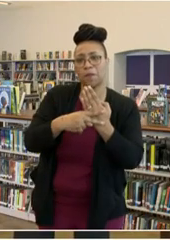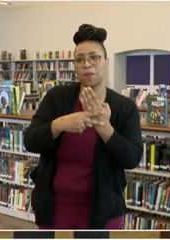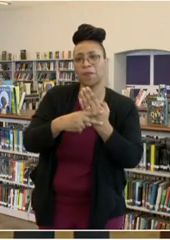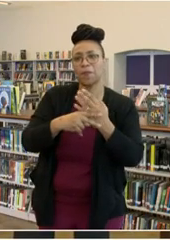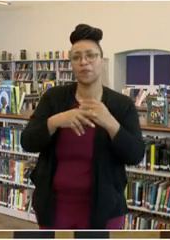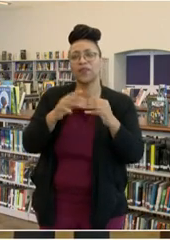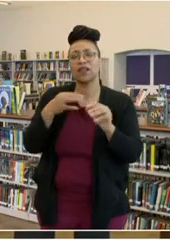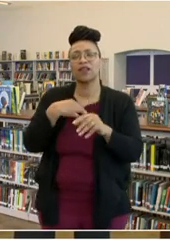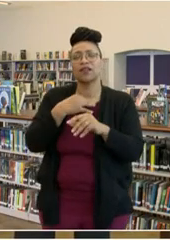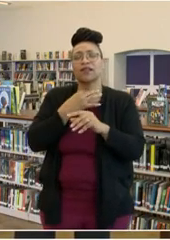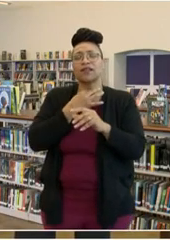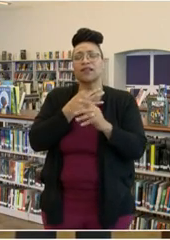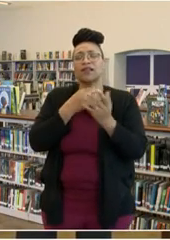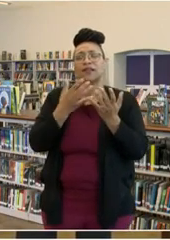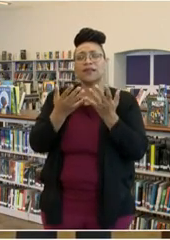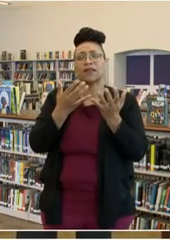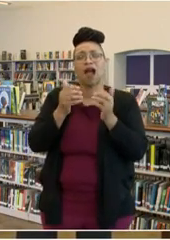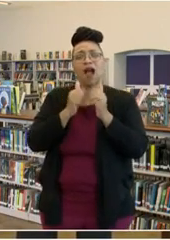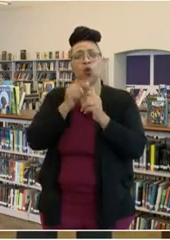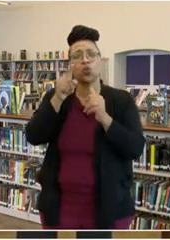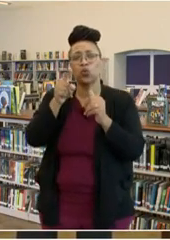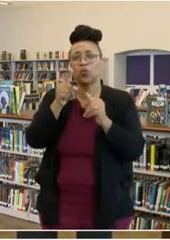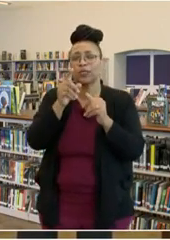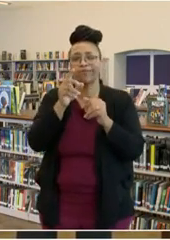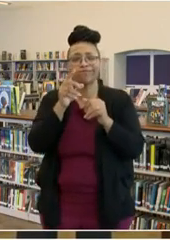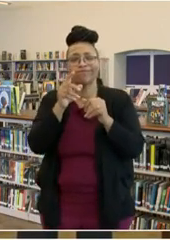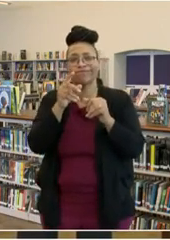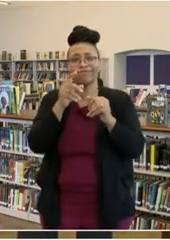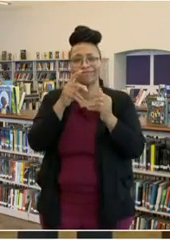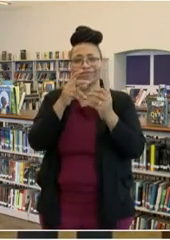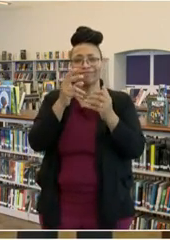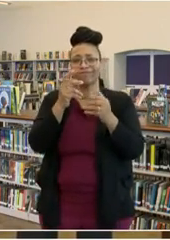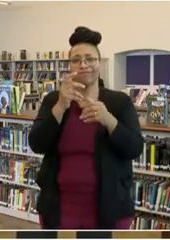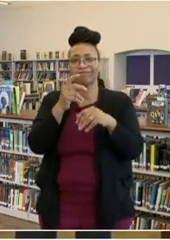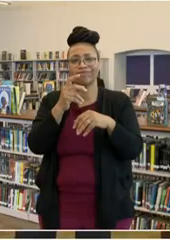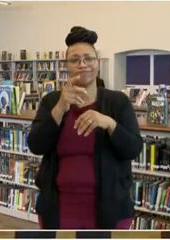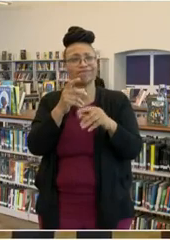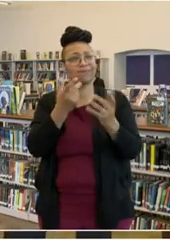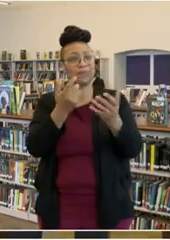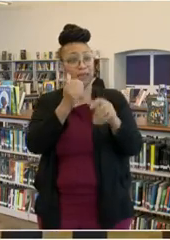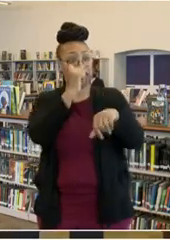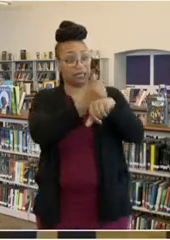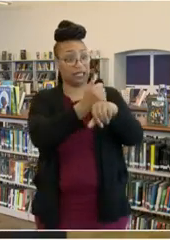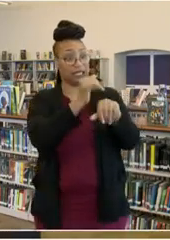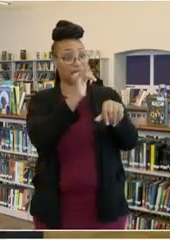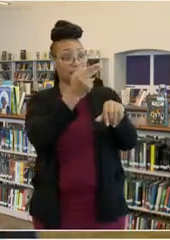would assess the desire to go into programs like these, both from kids and parents.